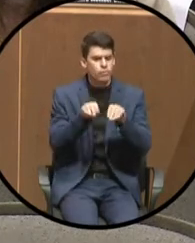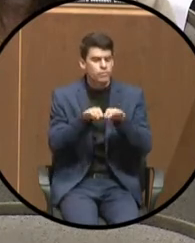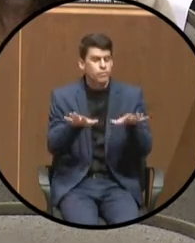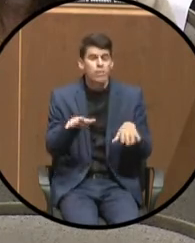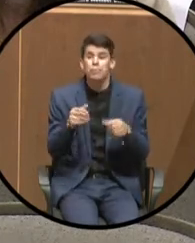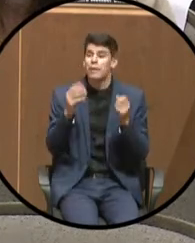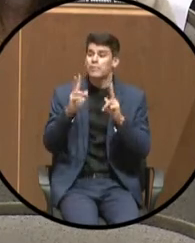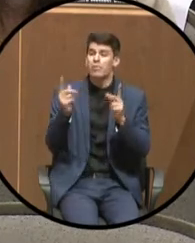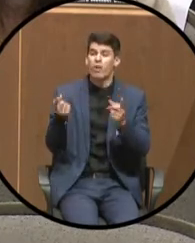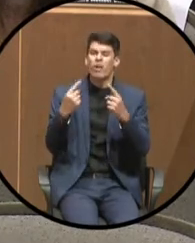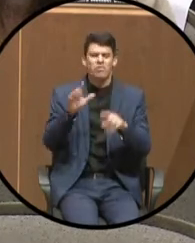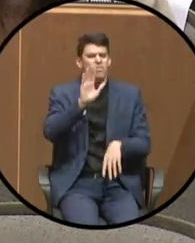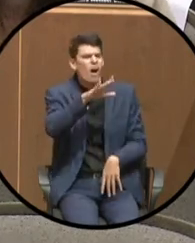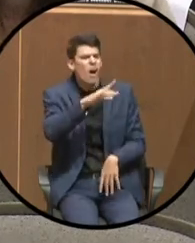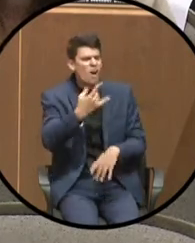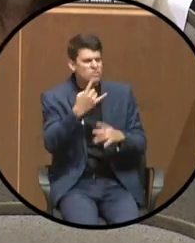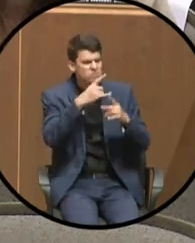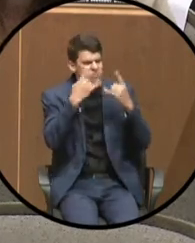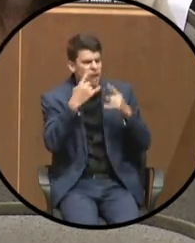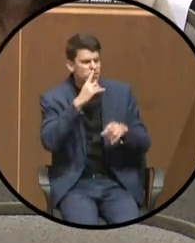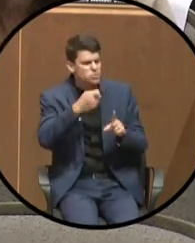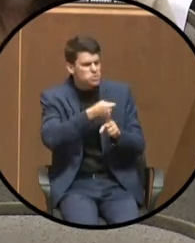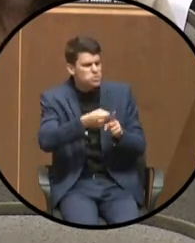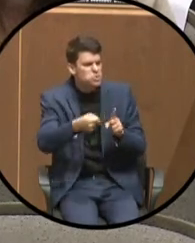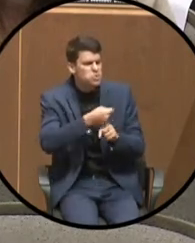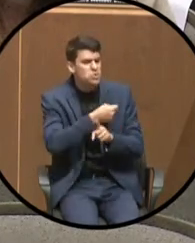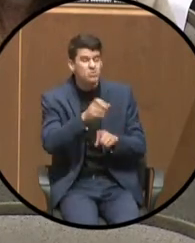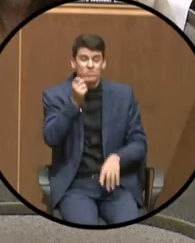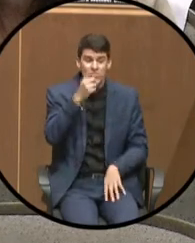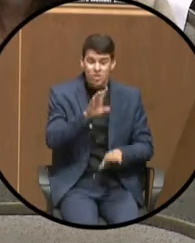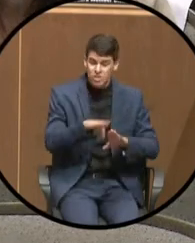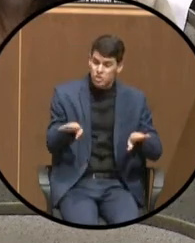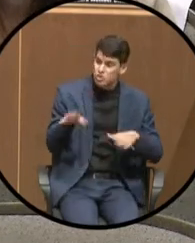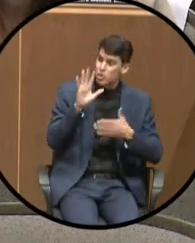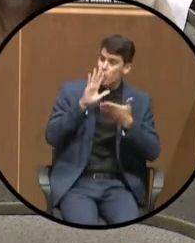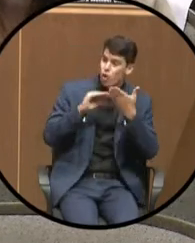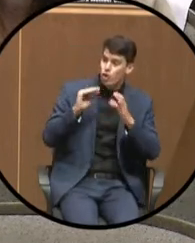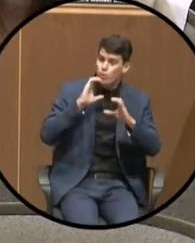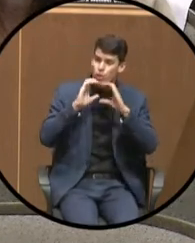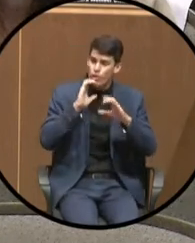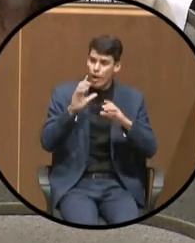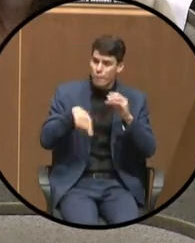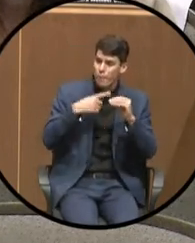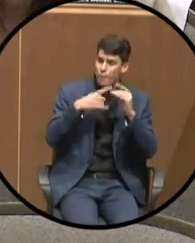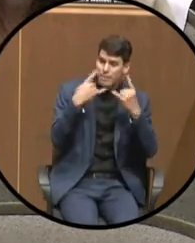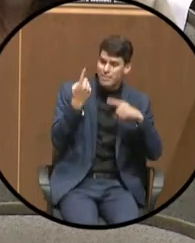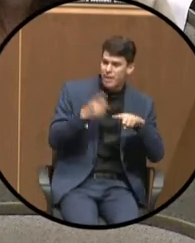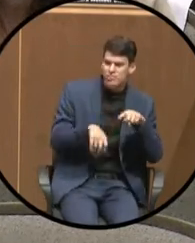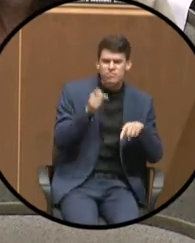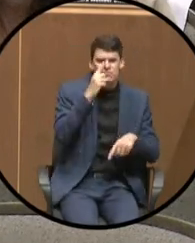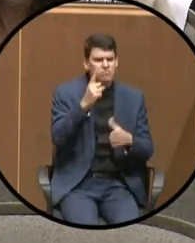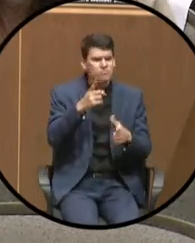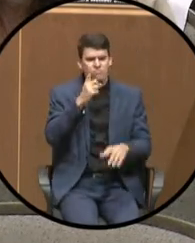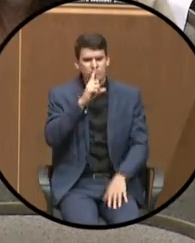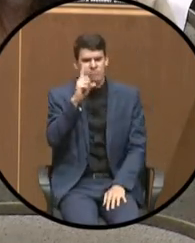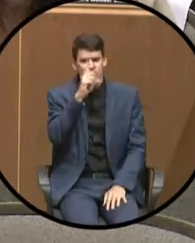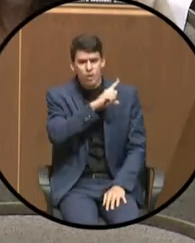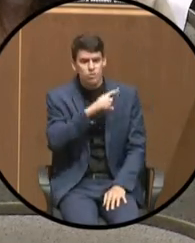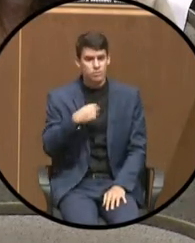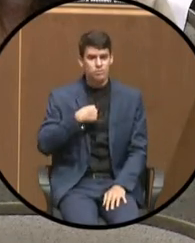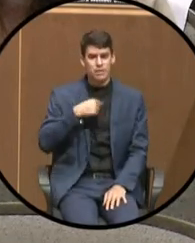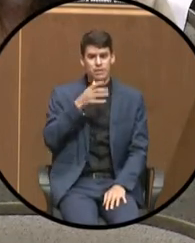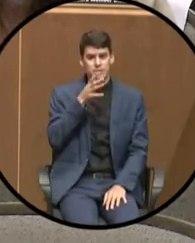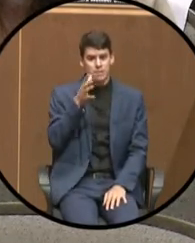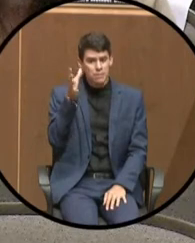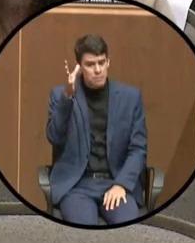here to say masks are abusive. Children can't communicate or learn without masks. This is patently false. As a parent,